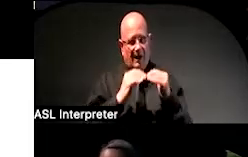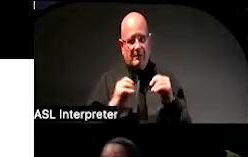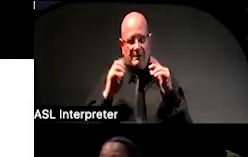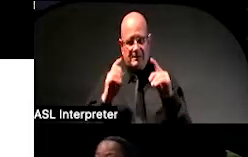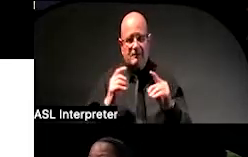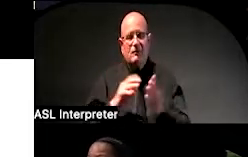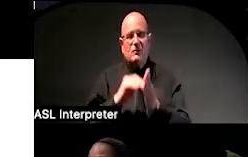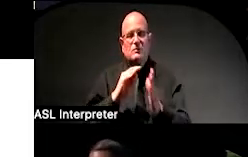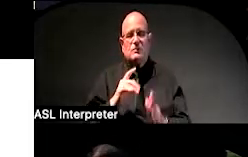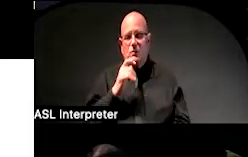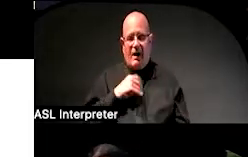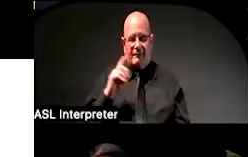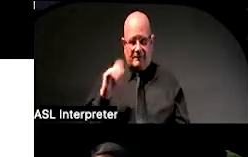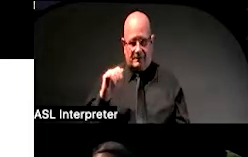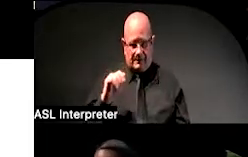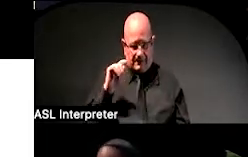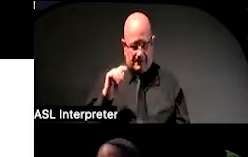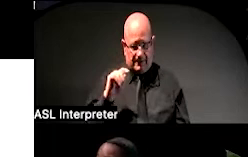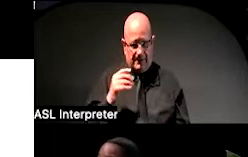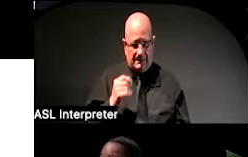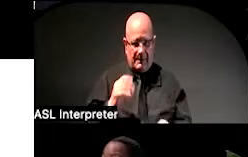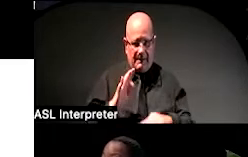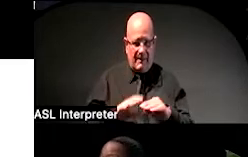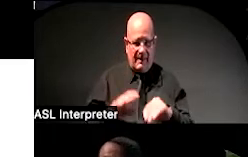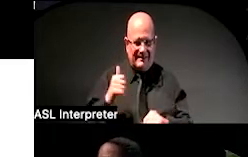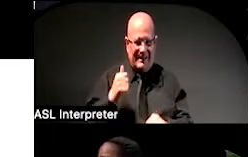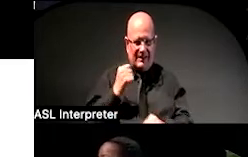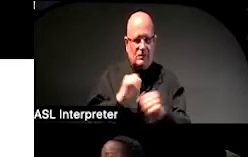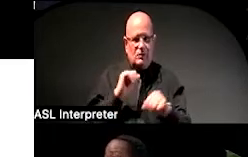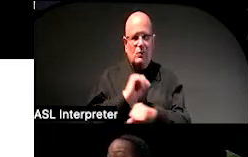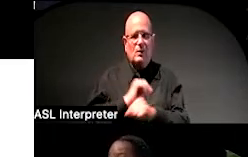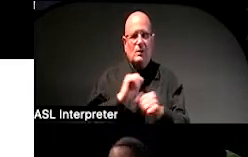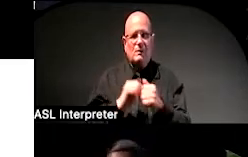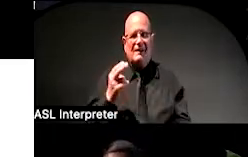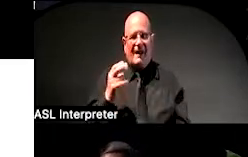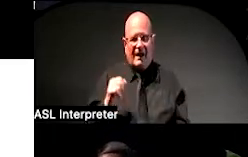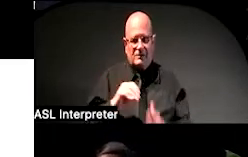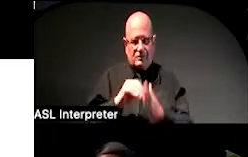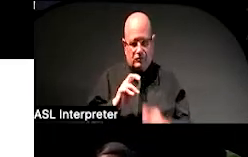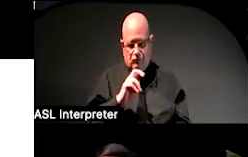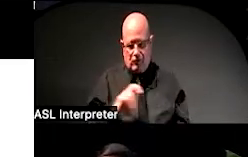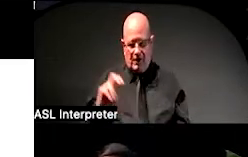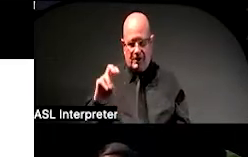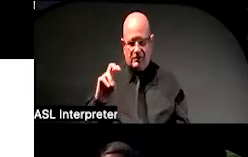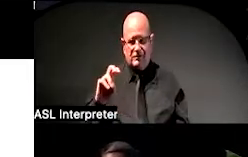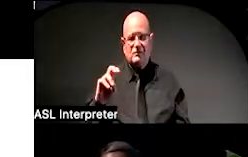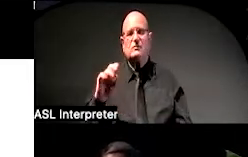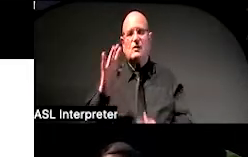with disabilities. She has spent over a decade working with high school students in the transition from high school to